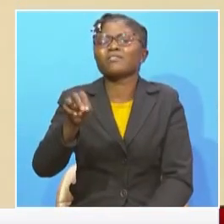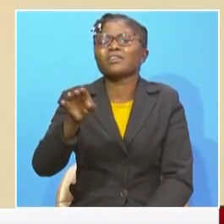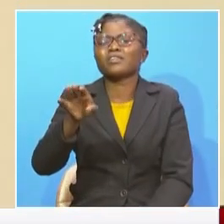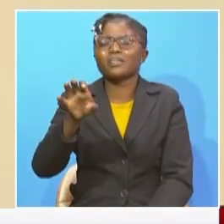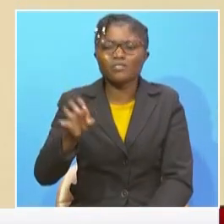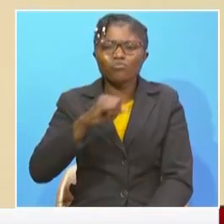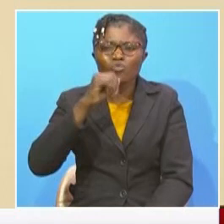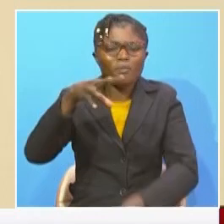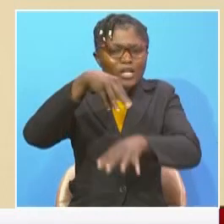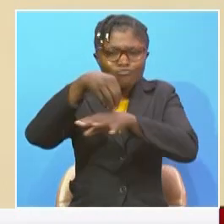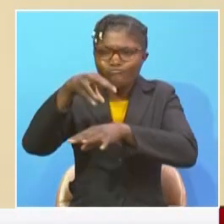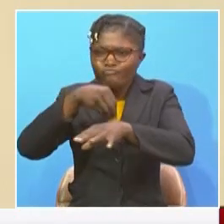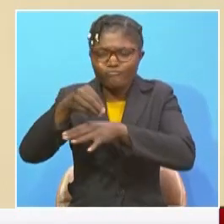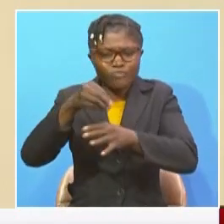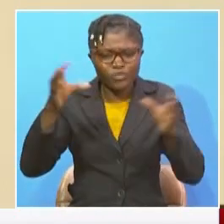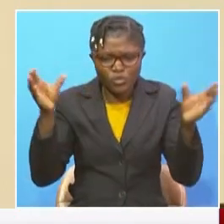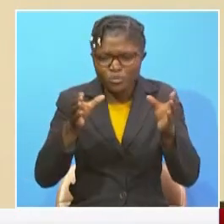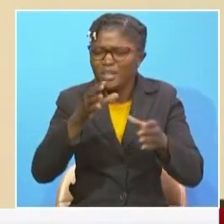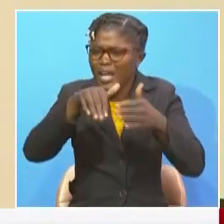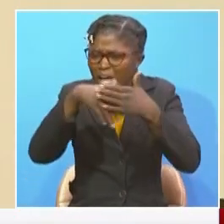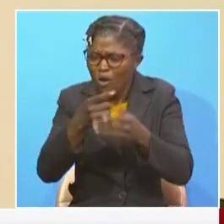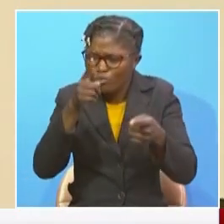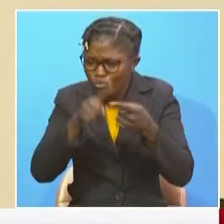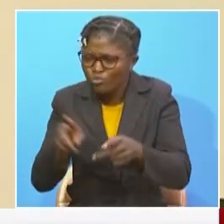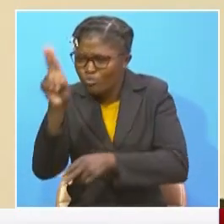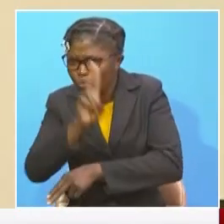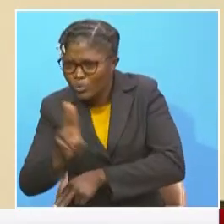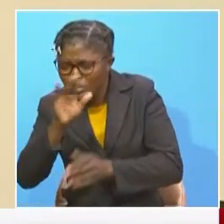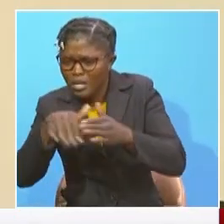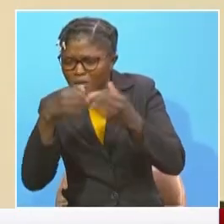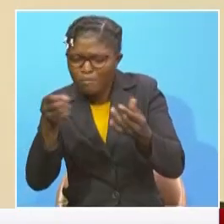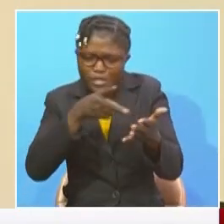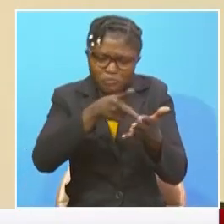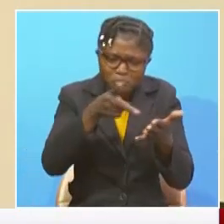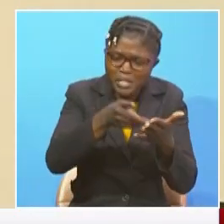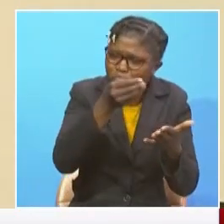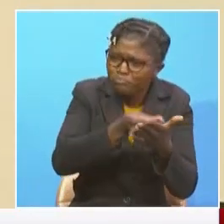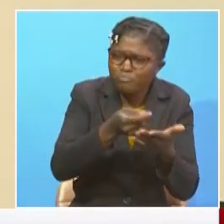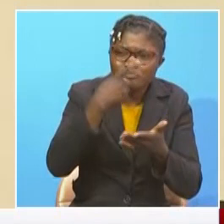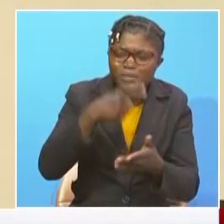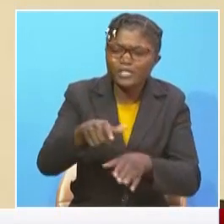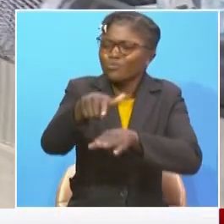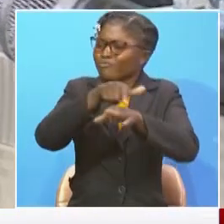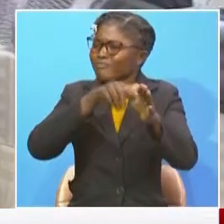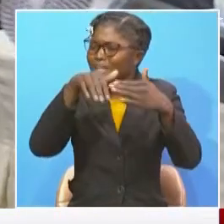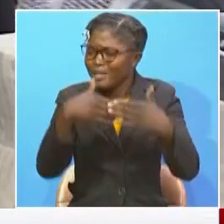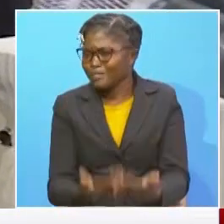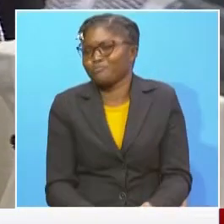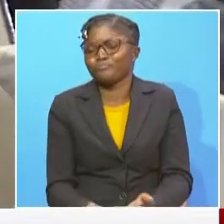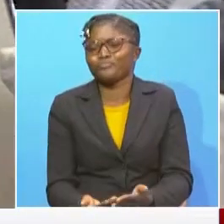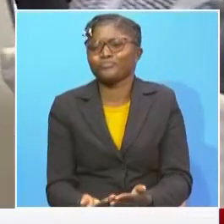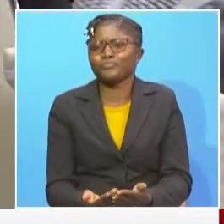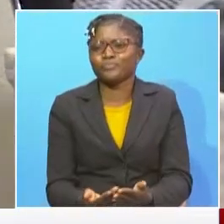much sensitization to the community on how to acquire it, how much money is involved, how long it takes. What they